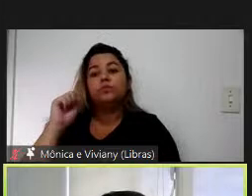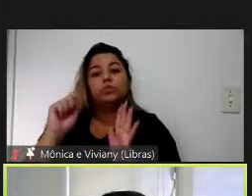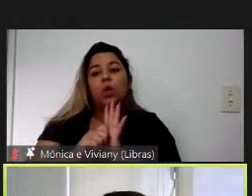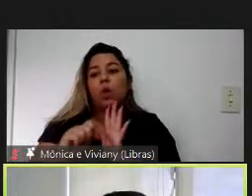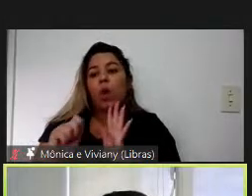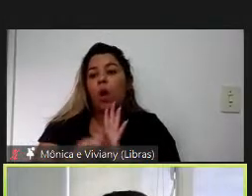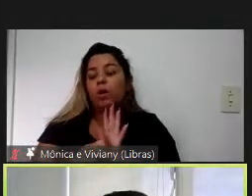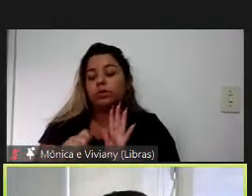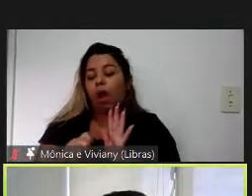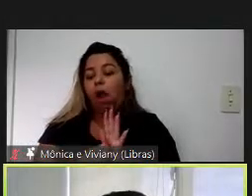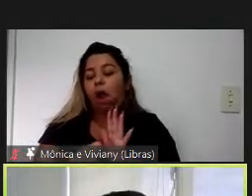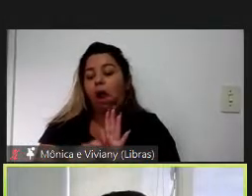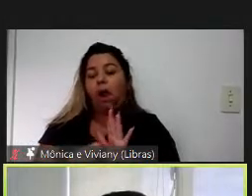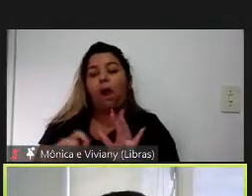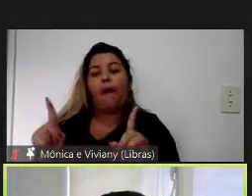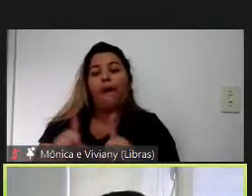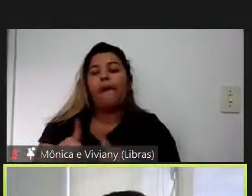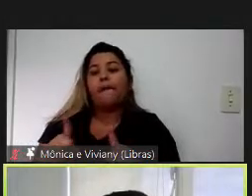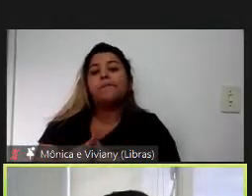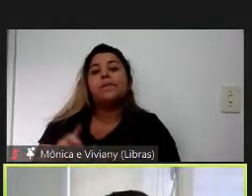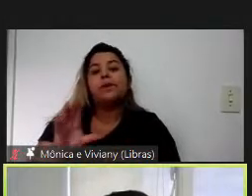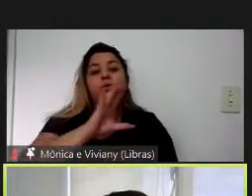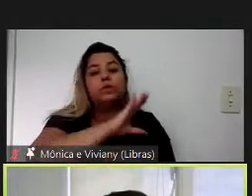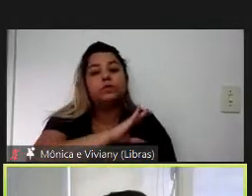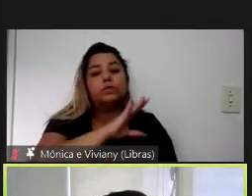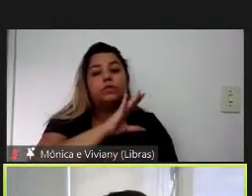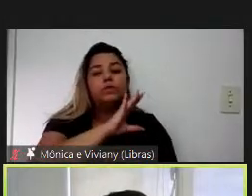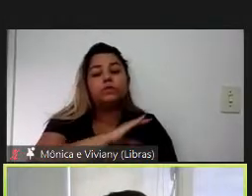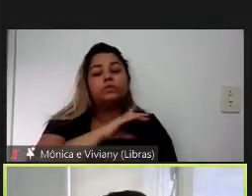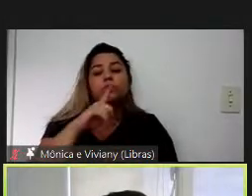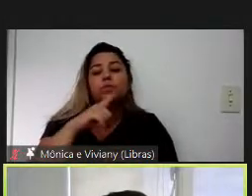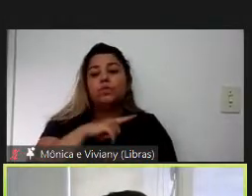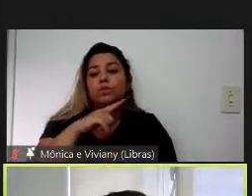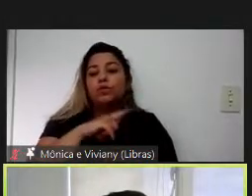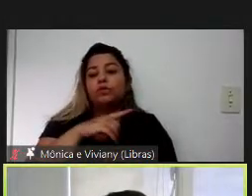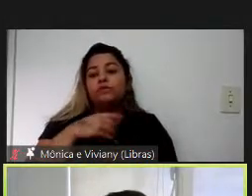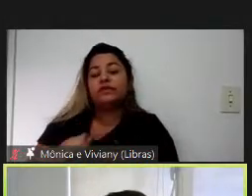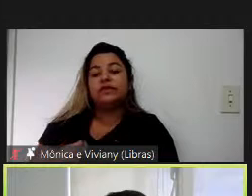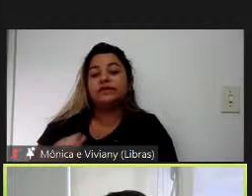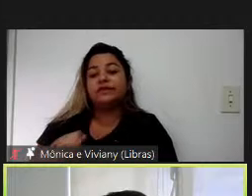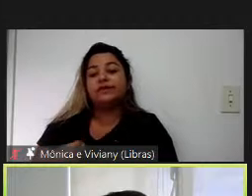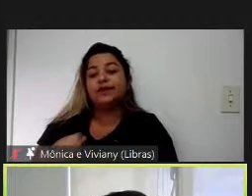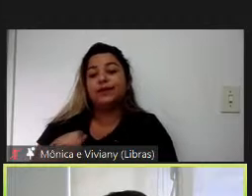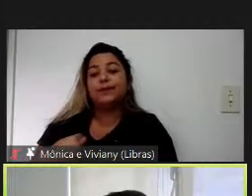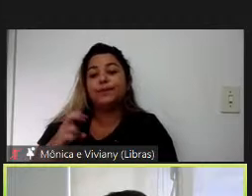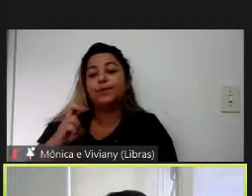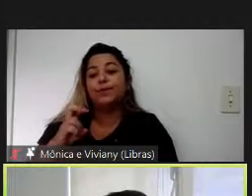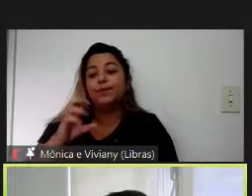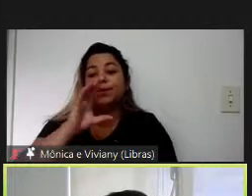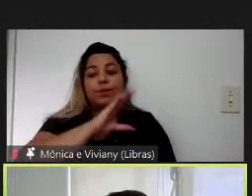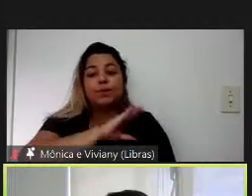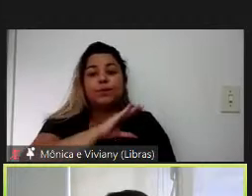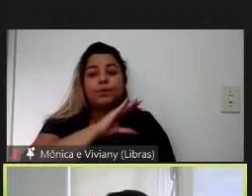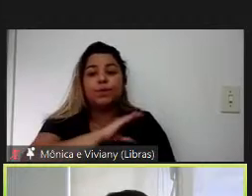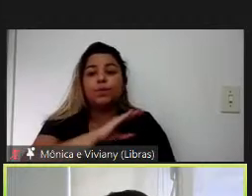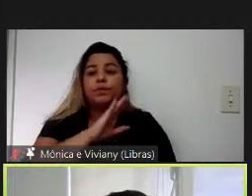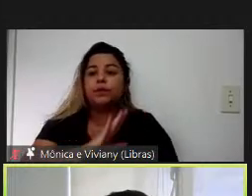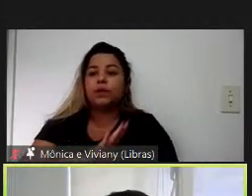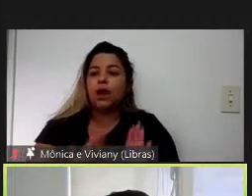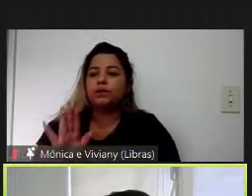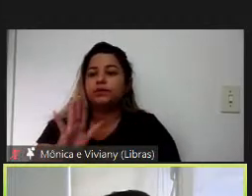drug use, which is here in the primary attention, and the coordination of life cycles, which has these 5 coordinations that take care